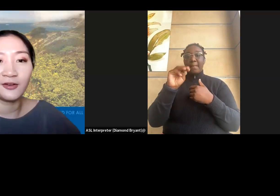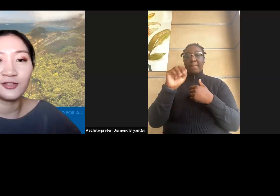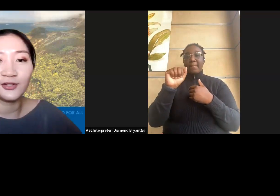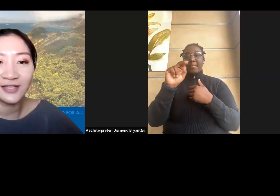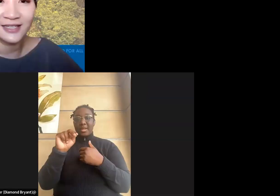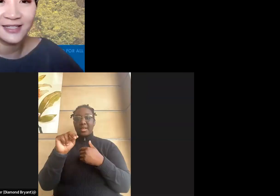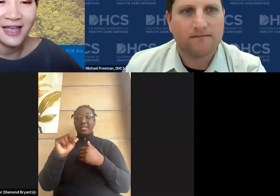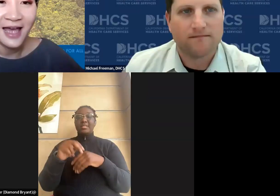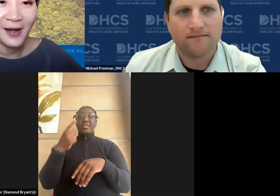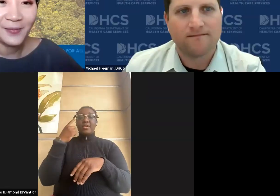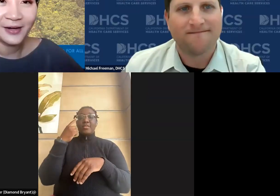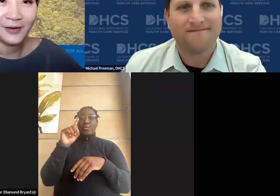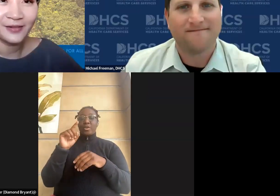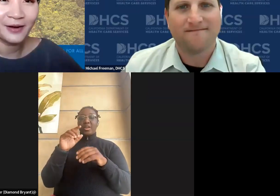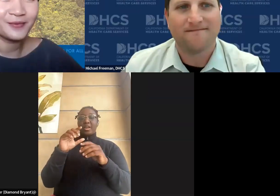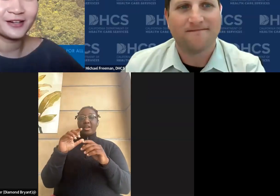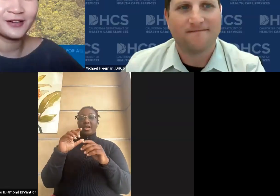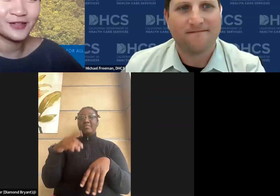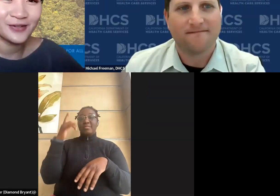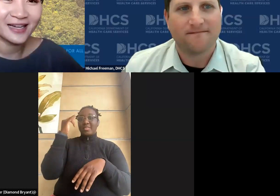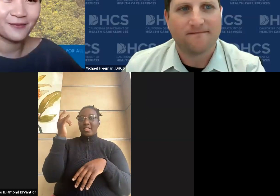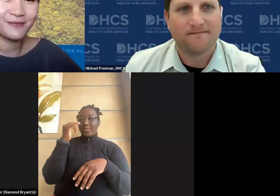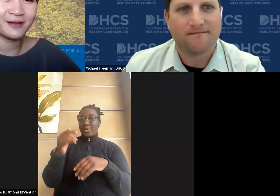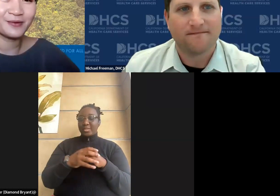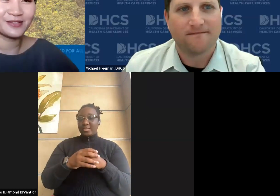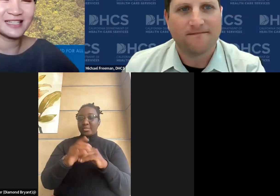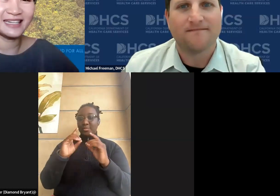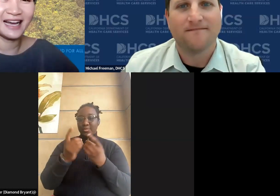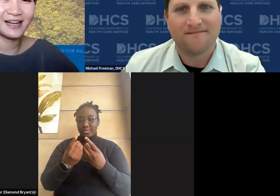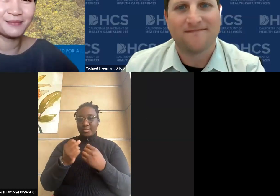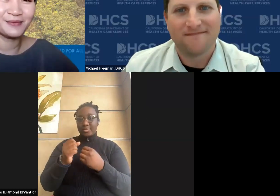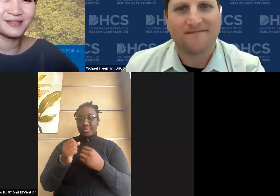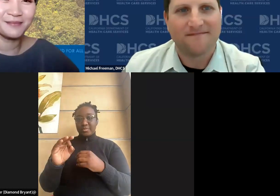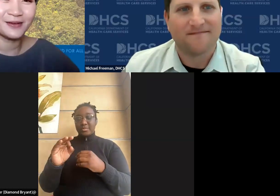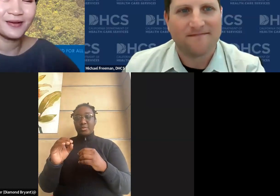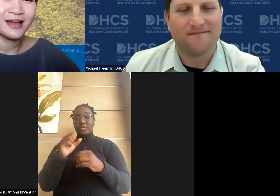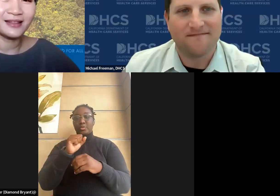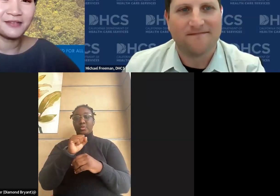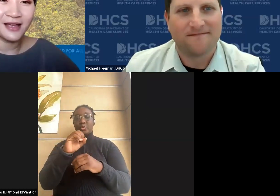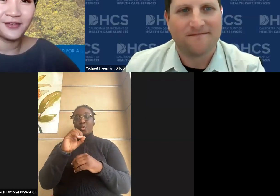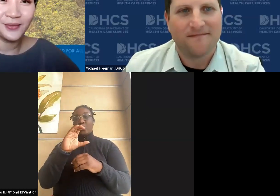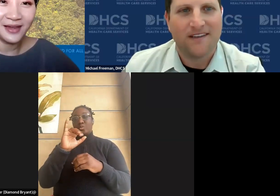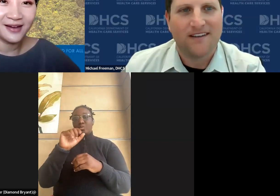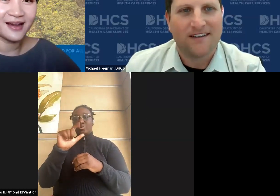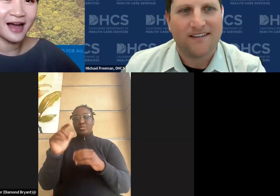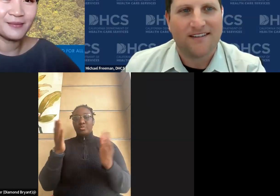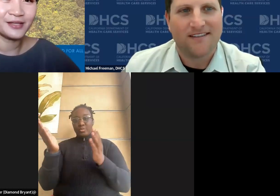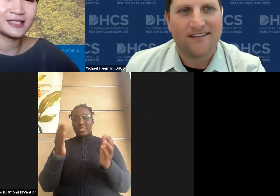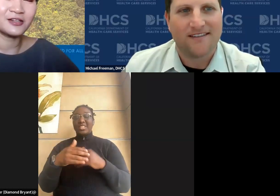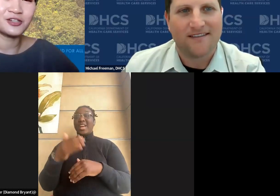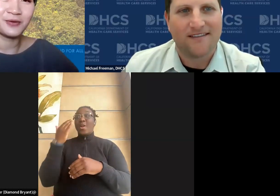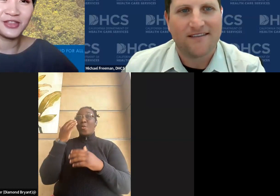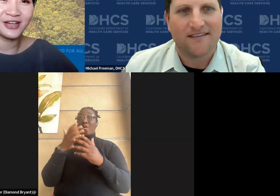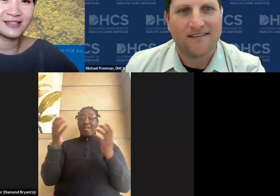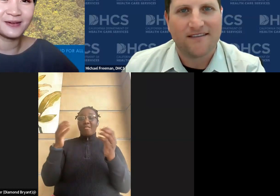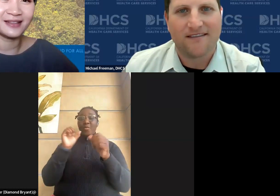of Healthcare Services. I know a lot of the work you're doing, and we've met in person a couple of times, so love to have you here.